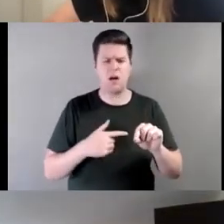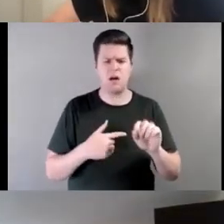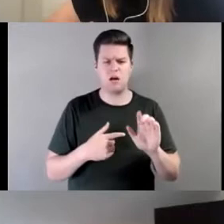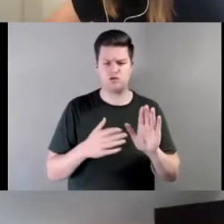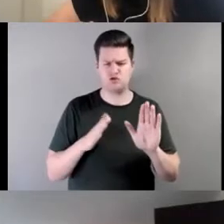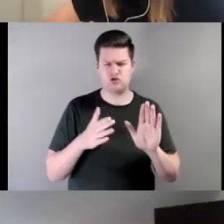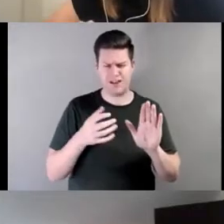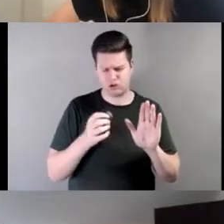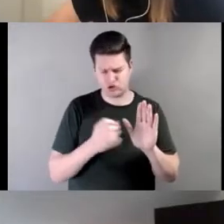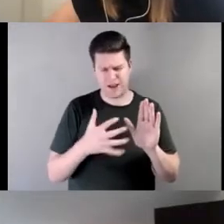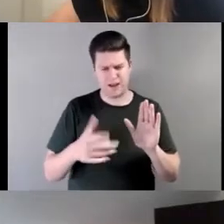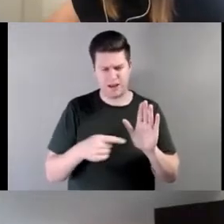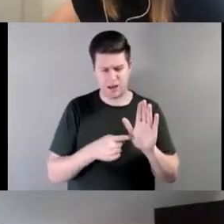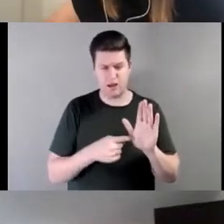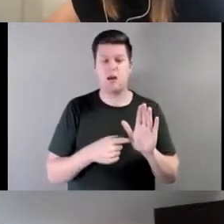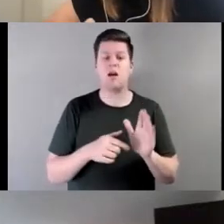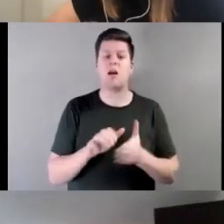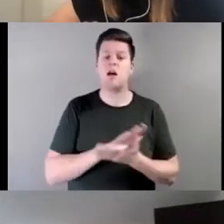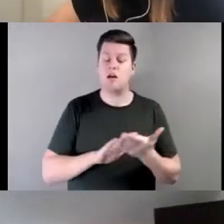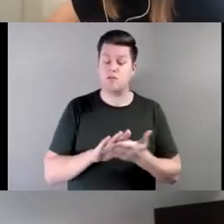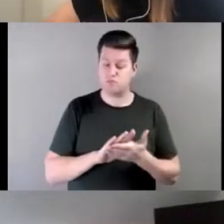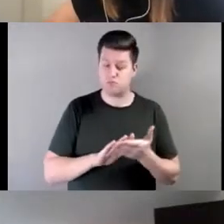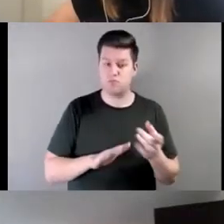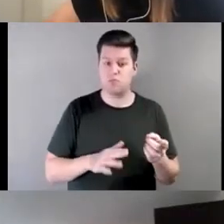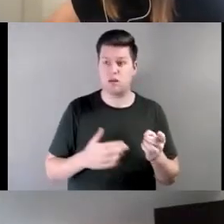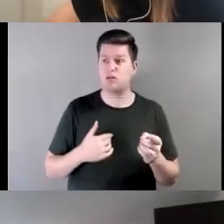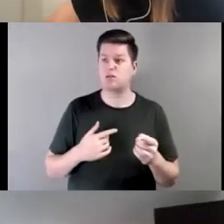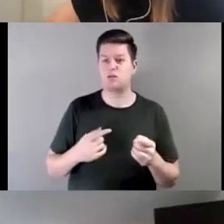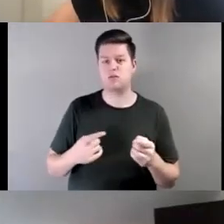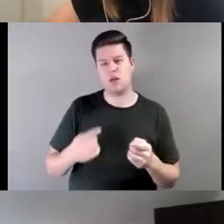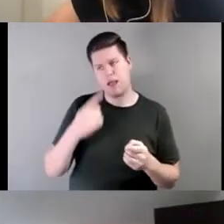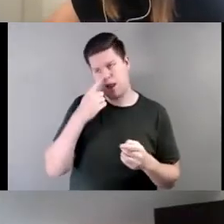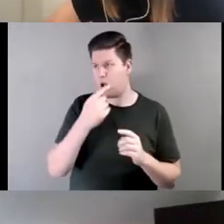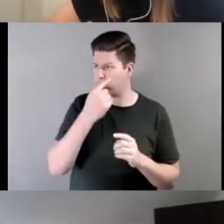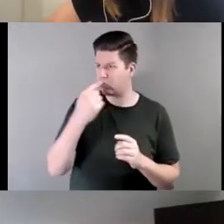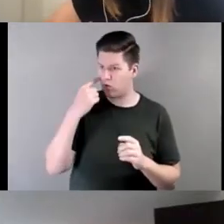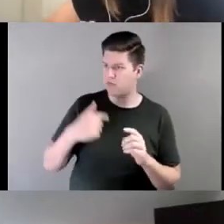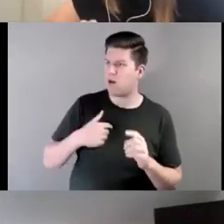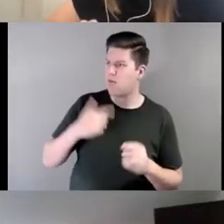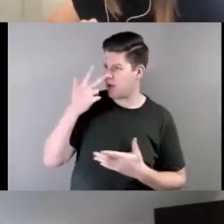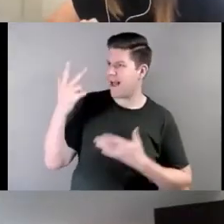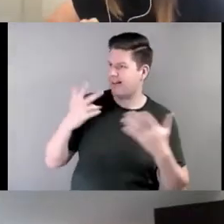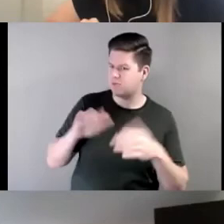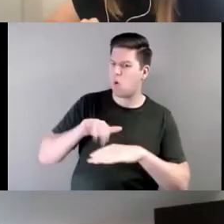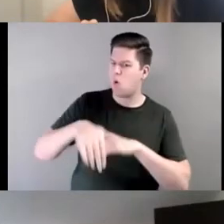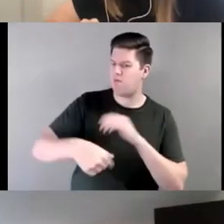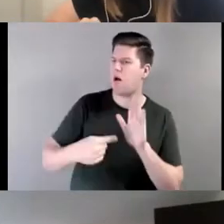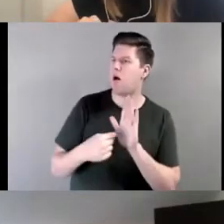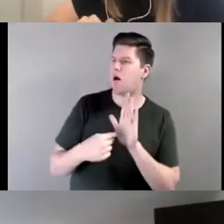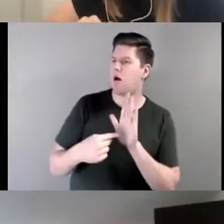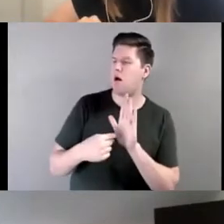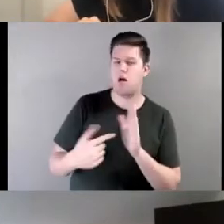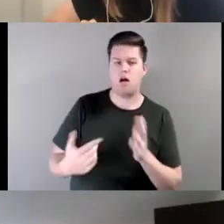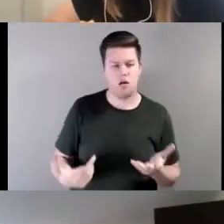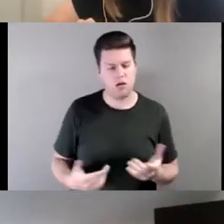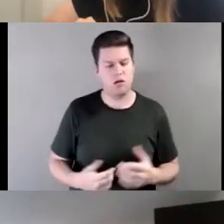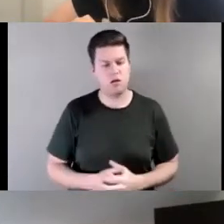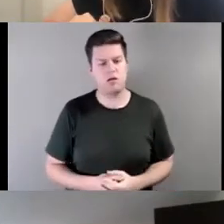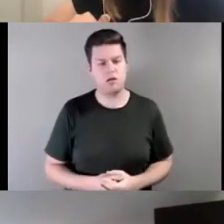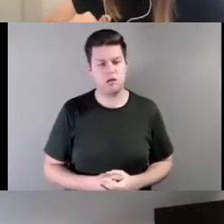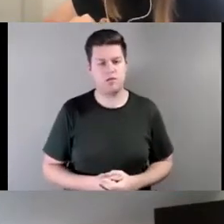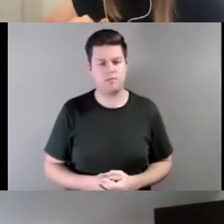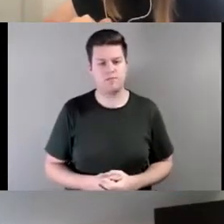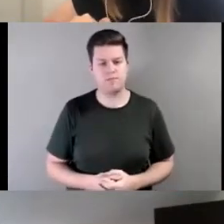Young Scot ensures that local authorities are only issuing cards that have got the pass